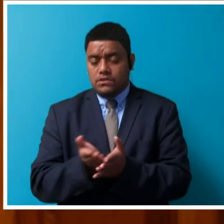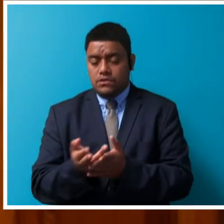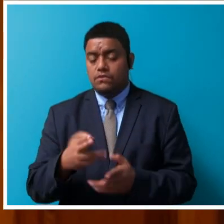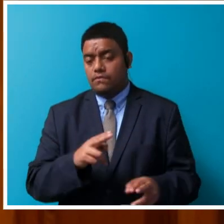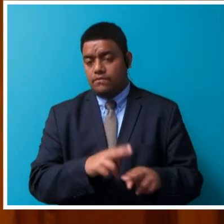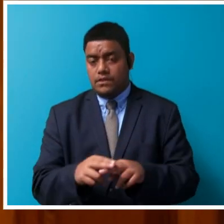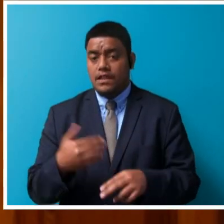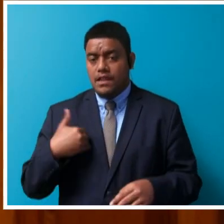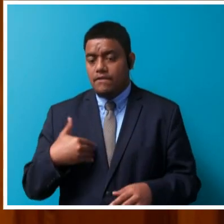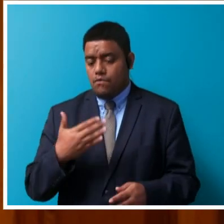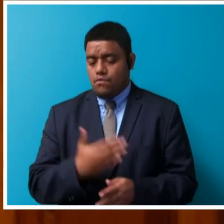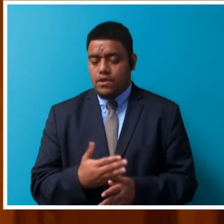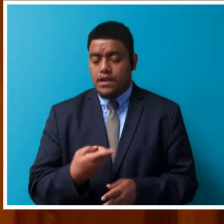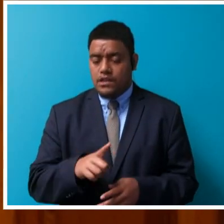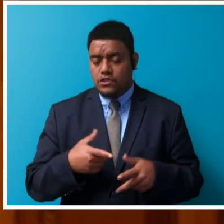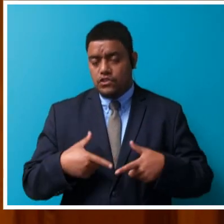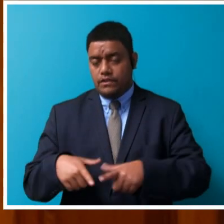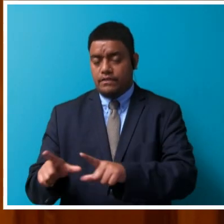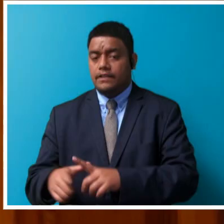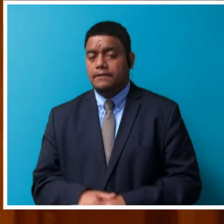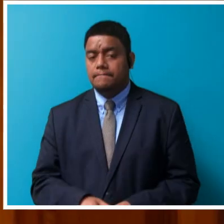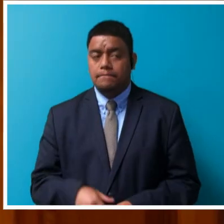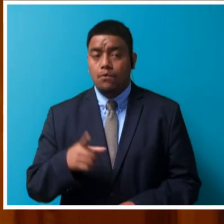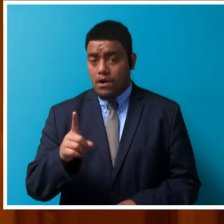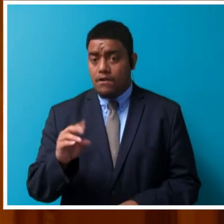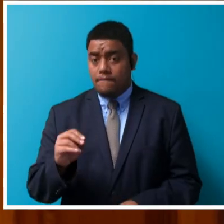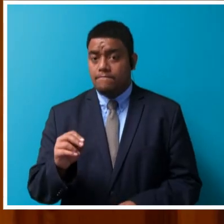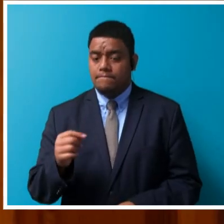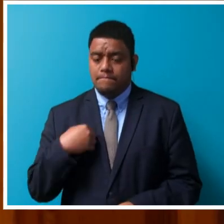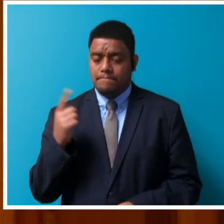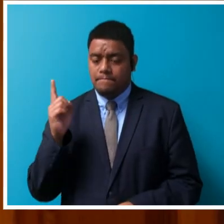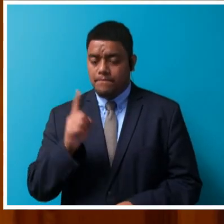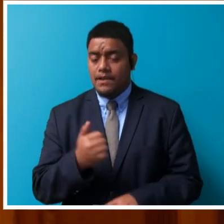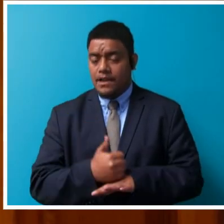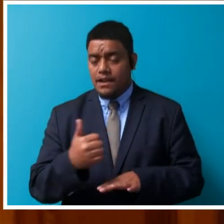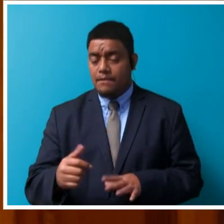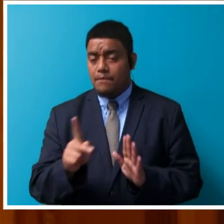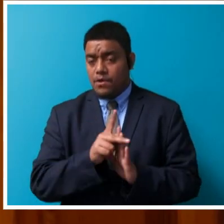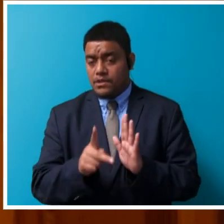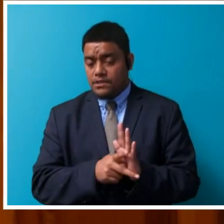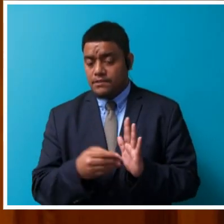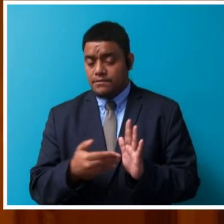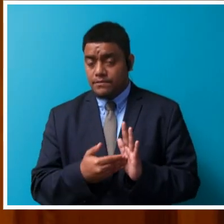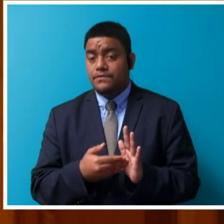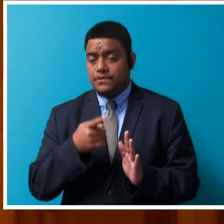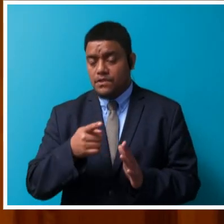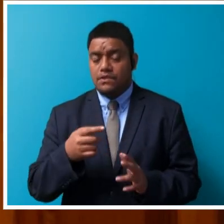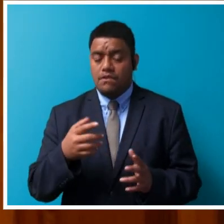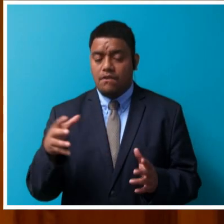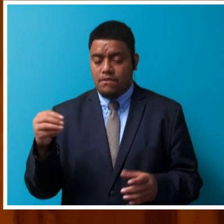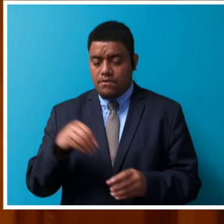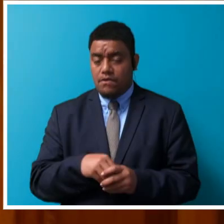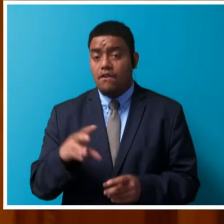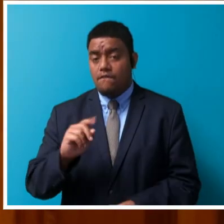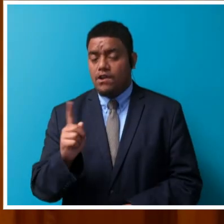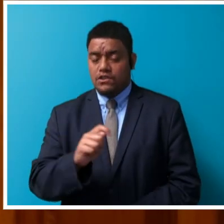Fijians living, working, and traveling abroad. One of the defining features of this government's foreign policy has been the restoration of